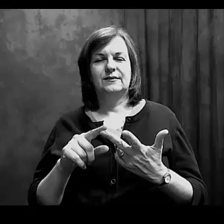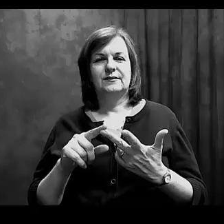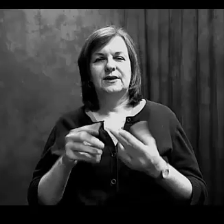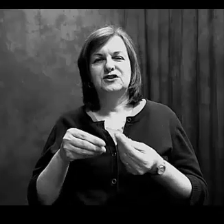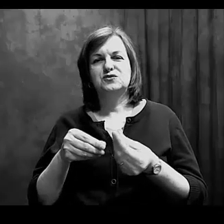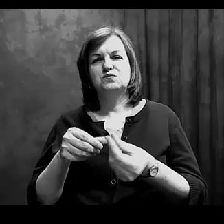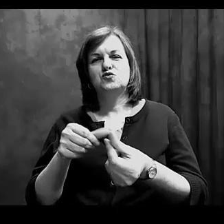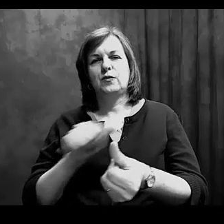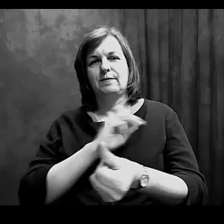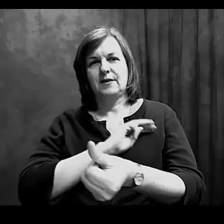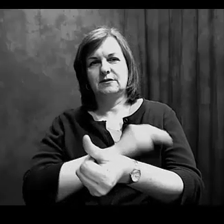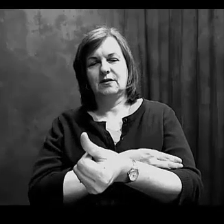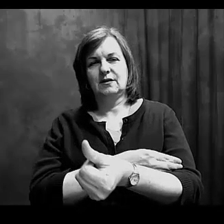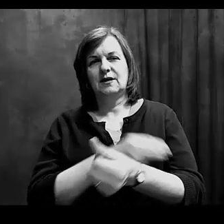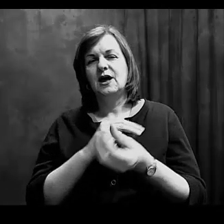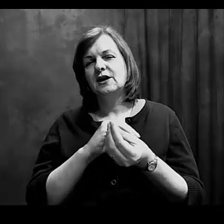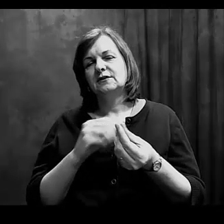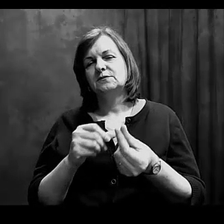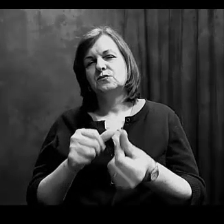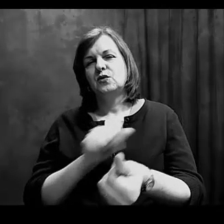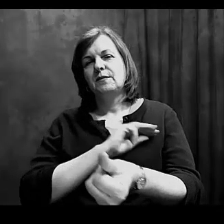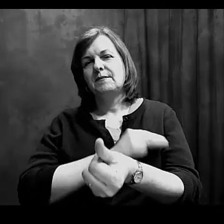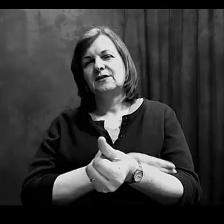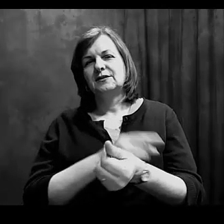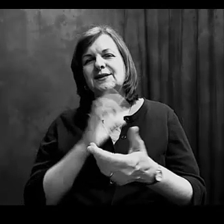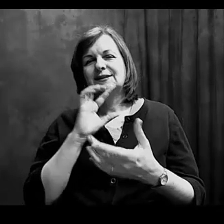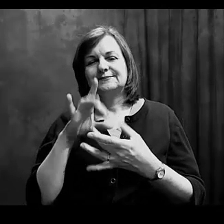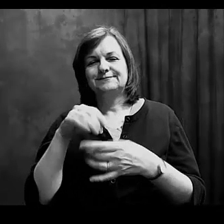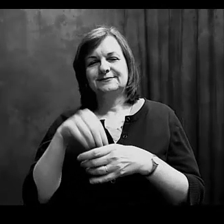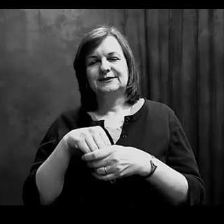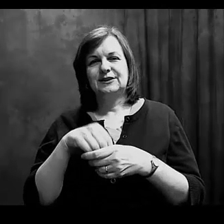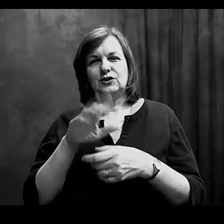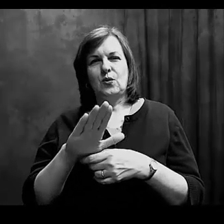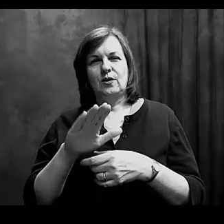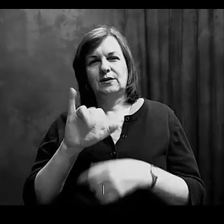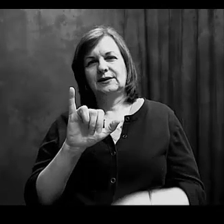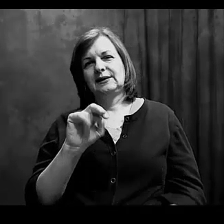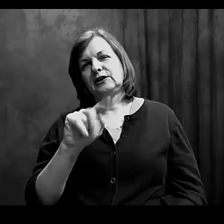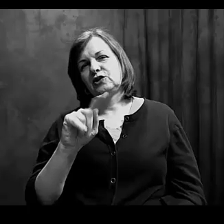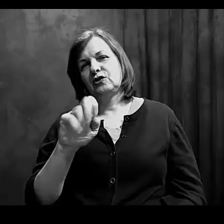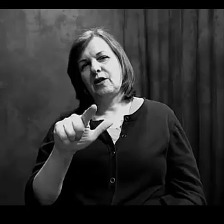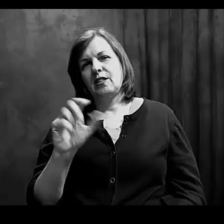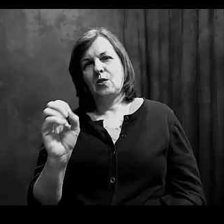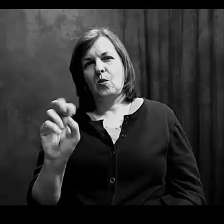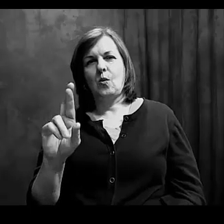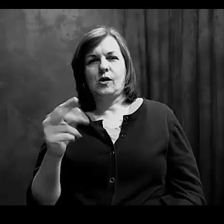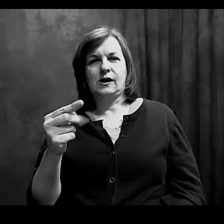And smooth muscle. Smooth is associated with your internal organs.